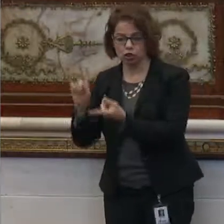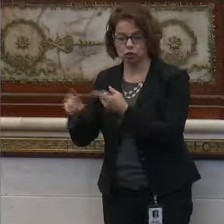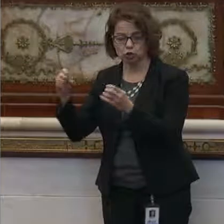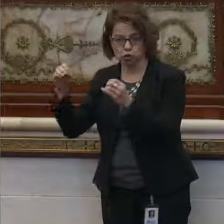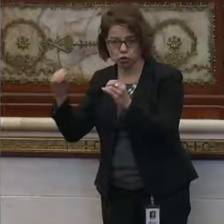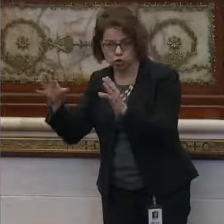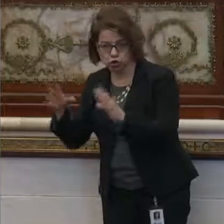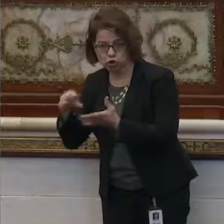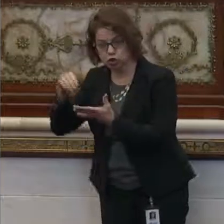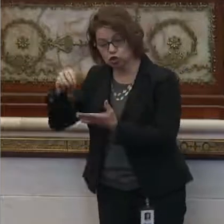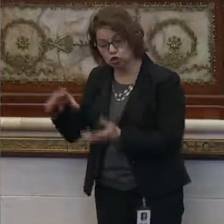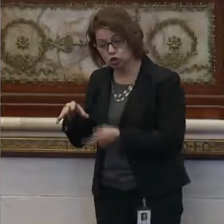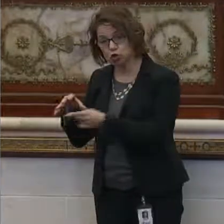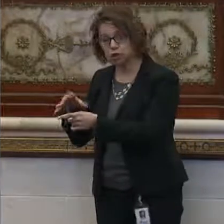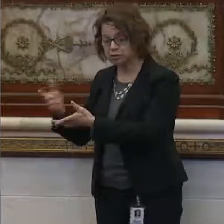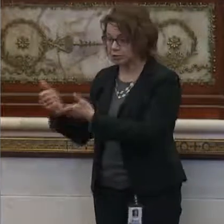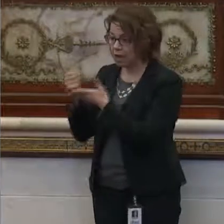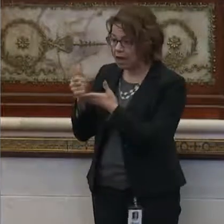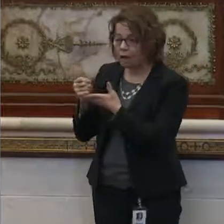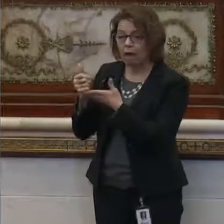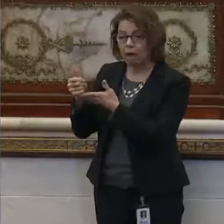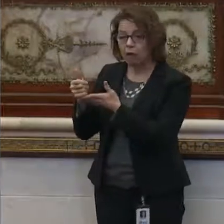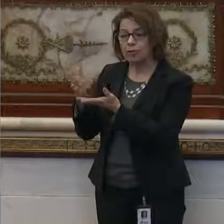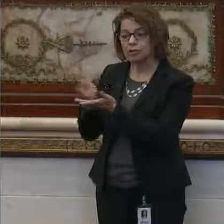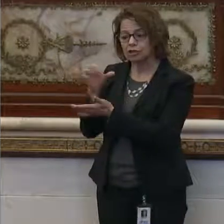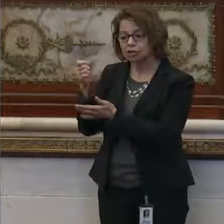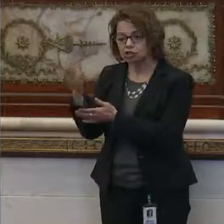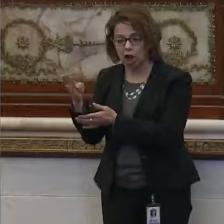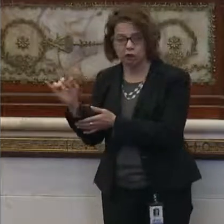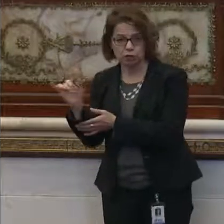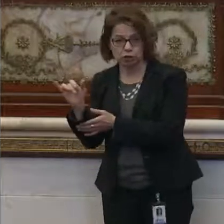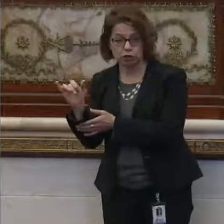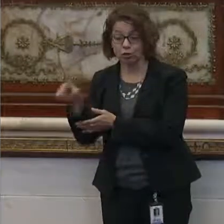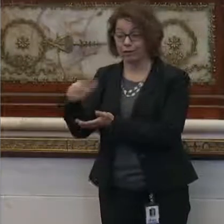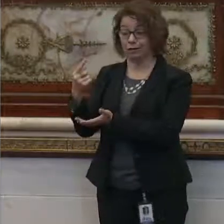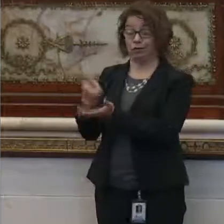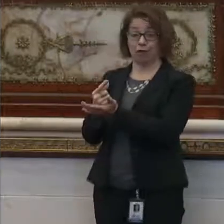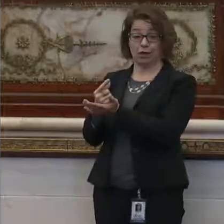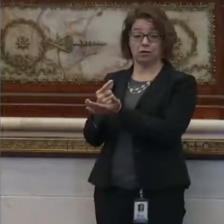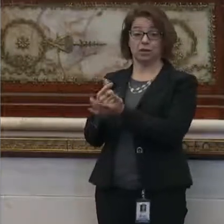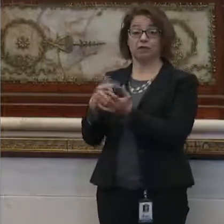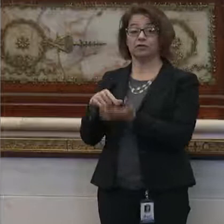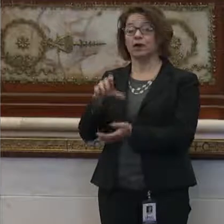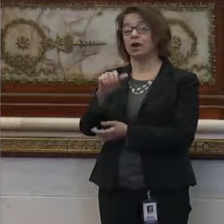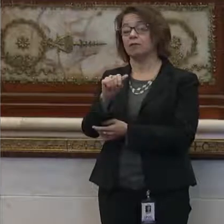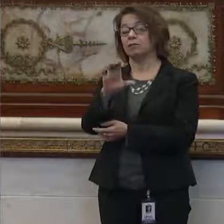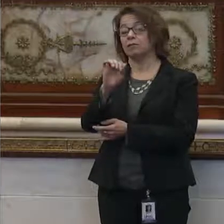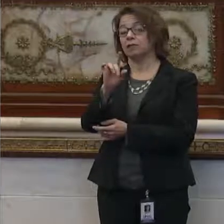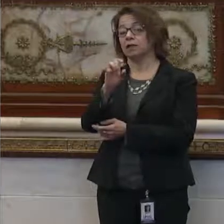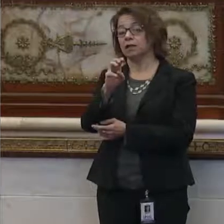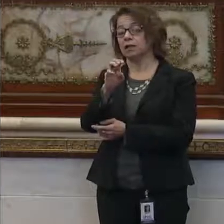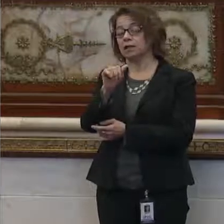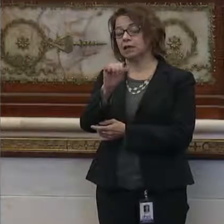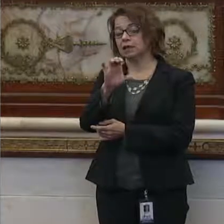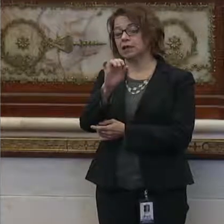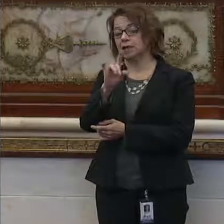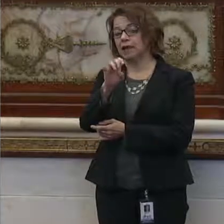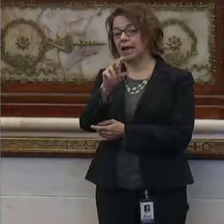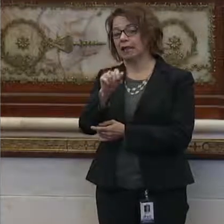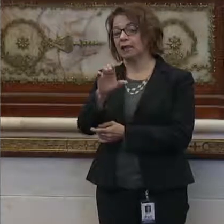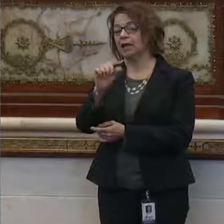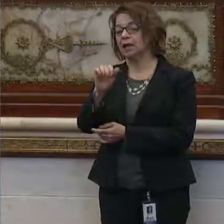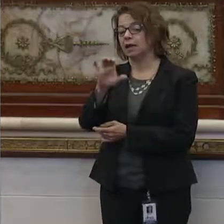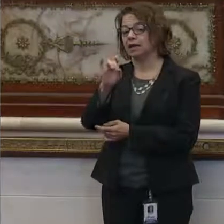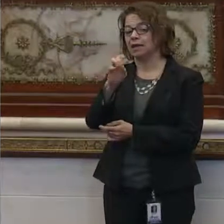students, who we're also helping get jobs. Some of the kids graduated from a caddy academy, and then we've helped them get jobs at local